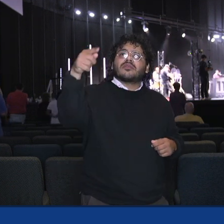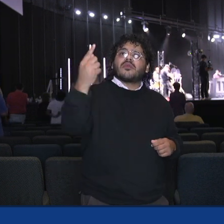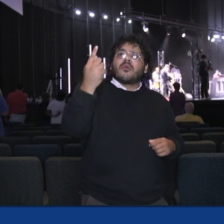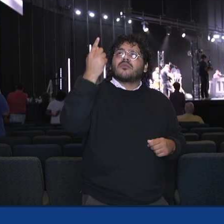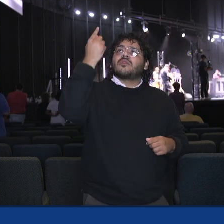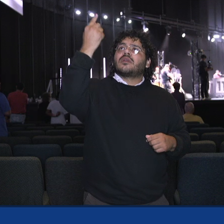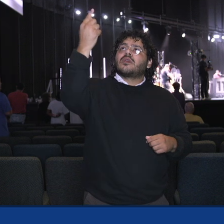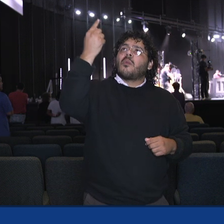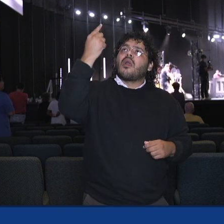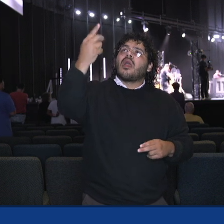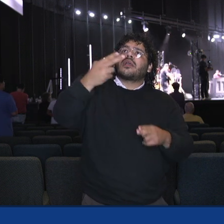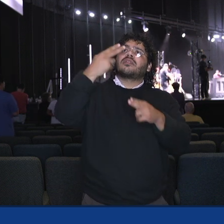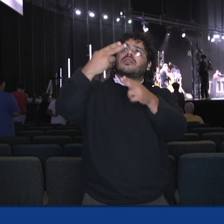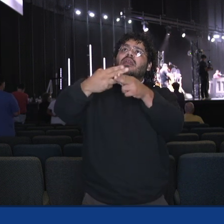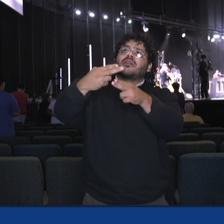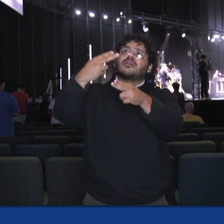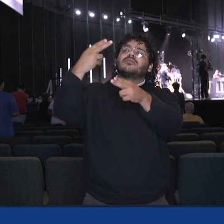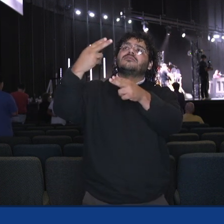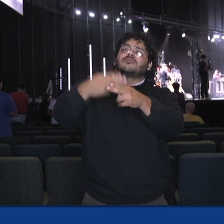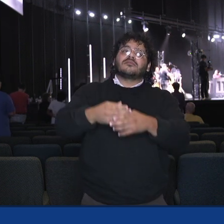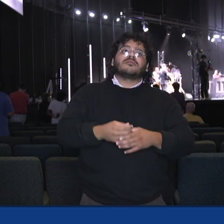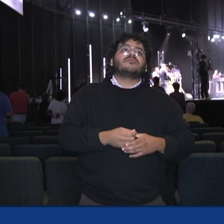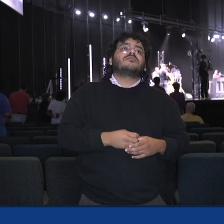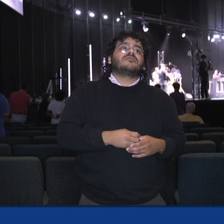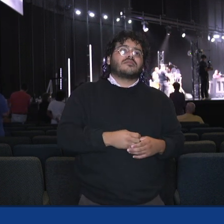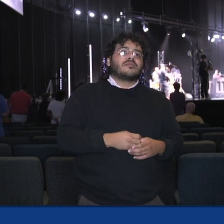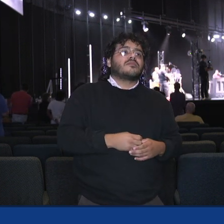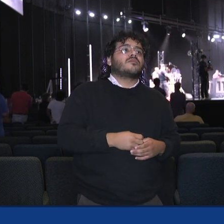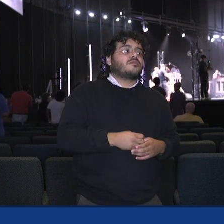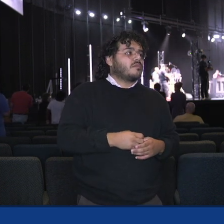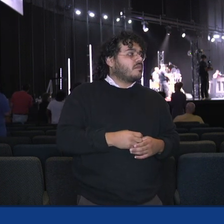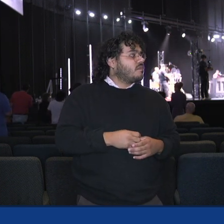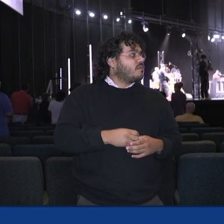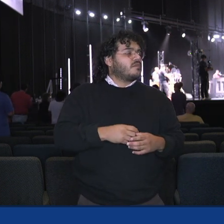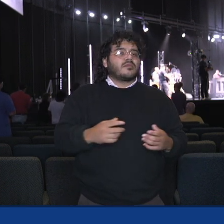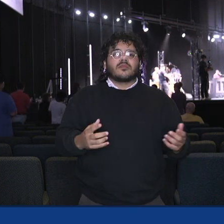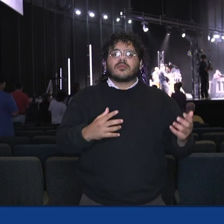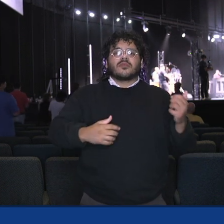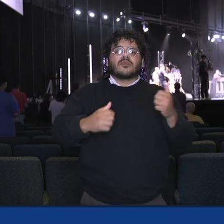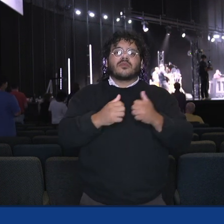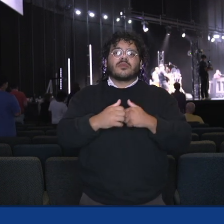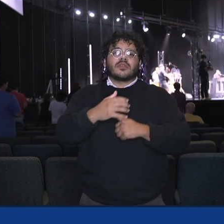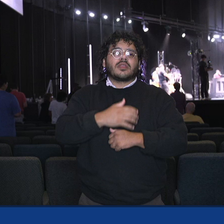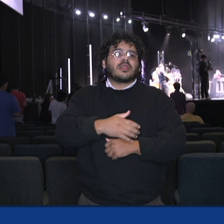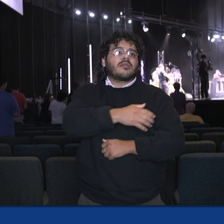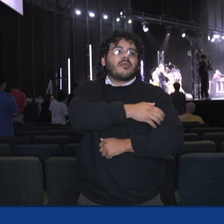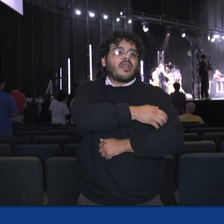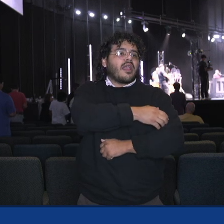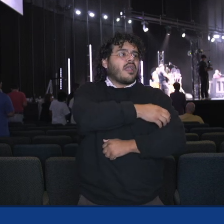There is only one name with power.